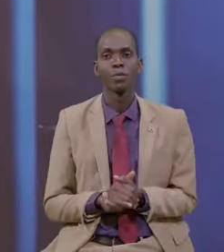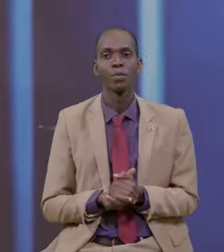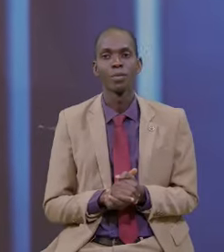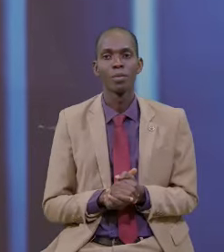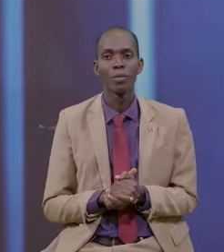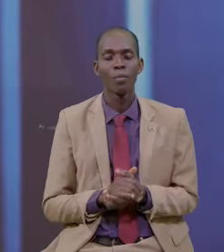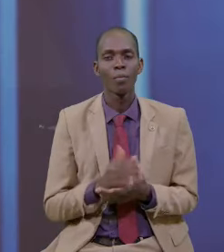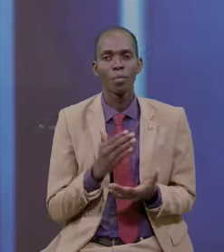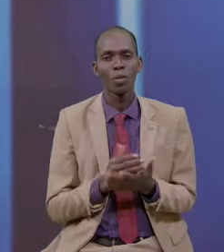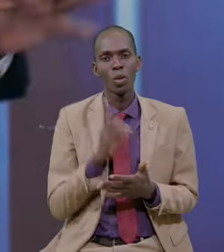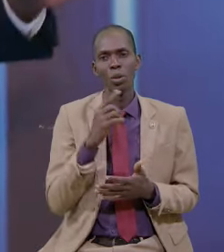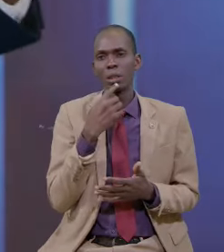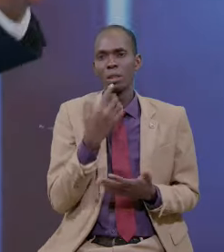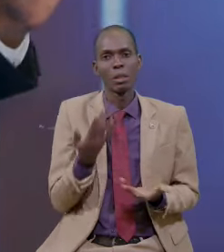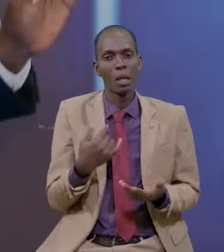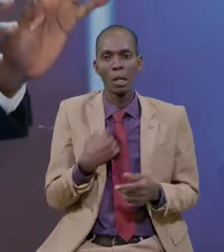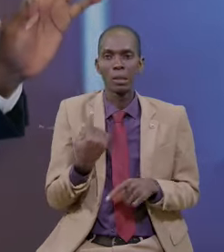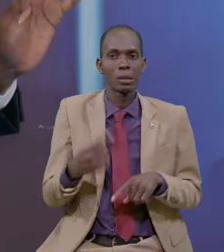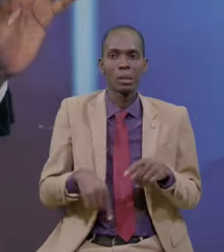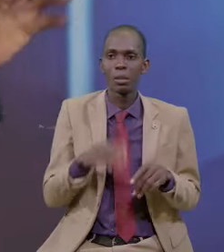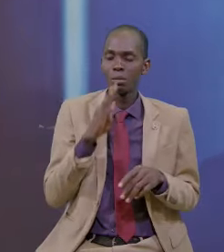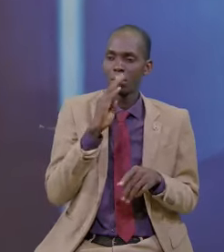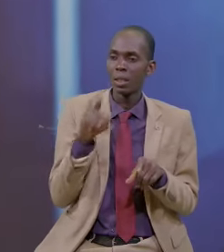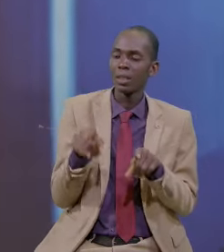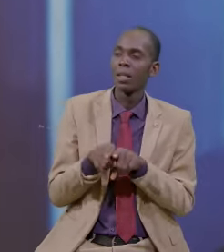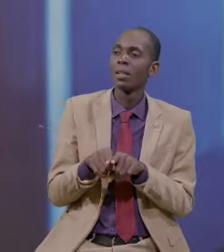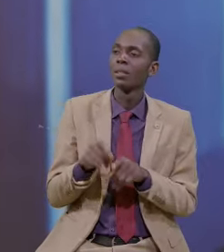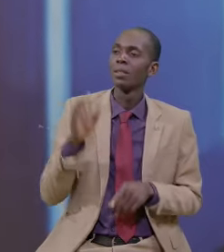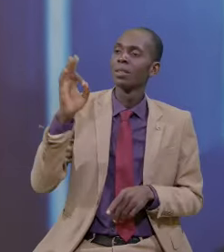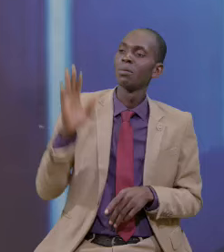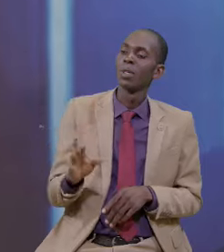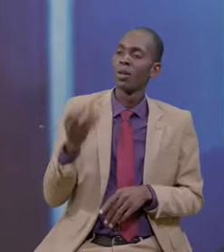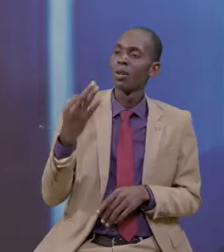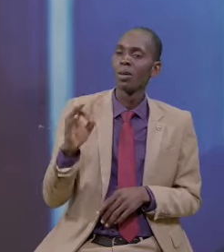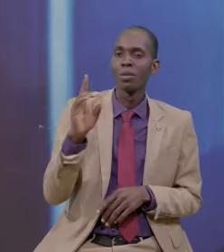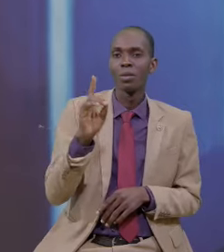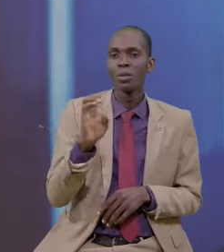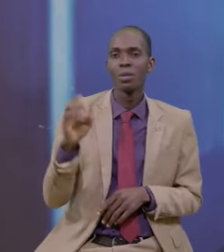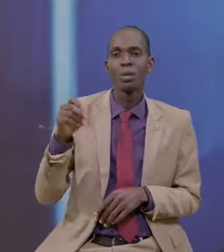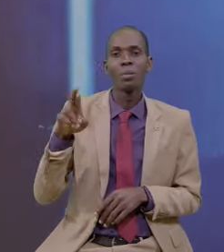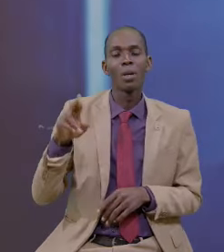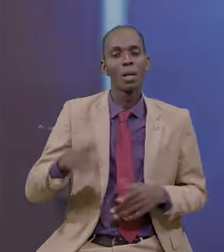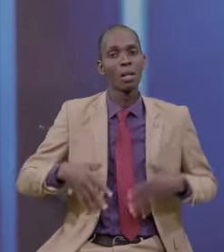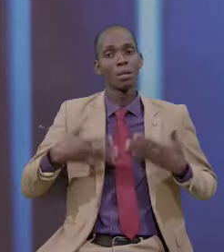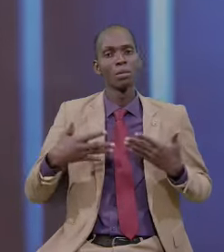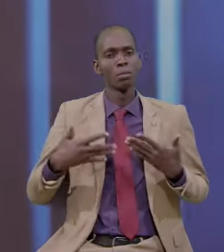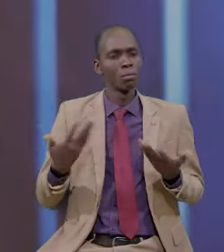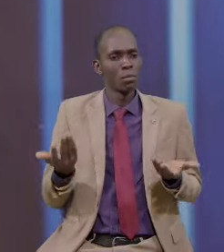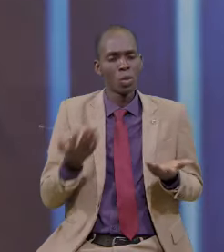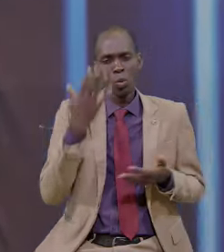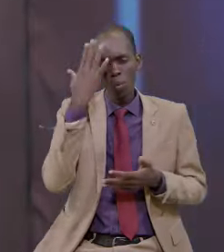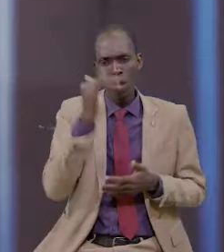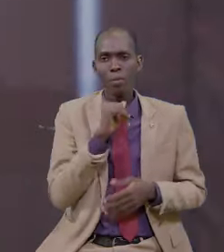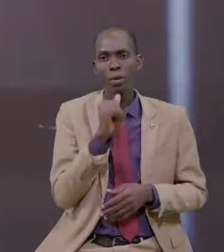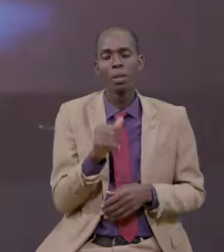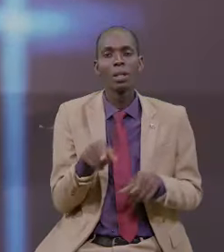Somebody say, I cannot be like Pastor DEEPERLIFE. Why not? It's like me saying, you know, I read